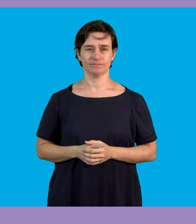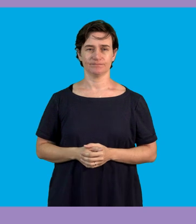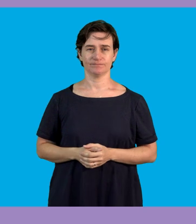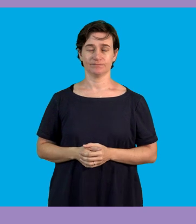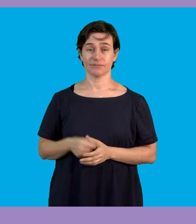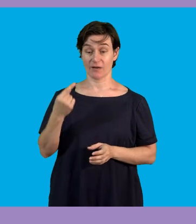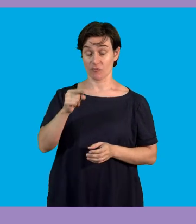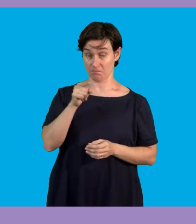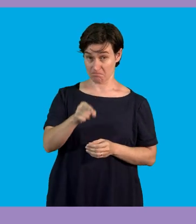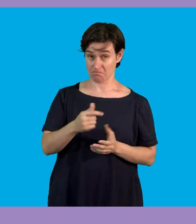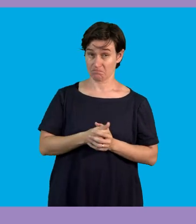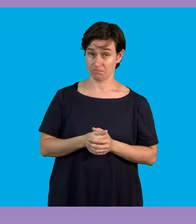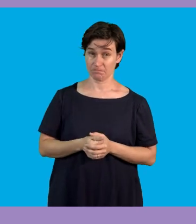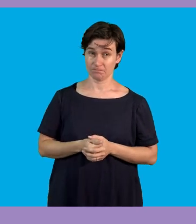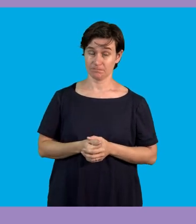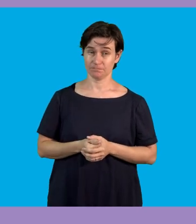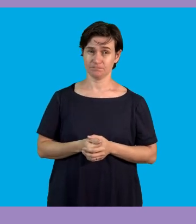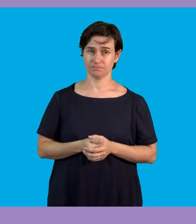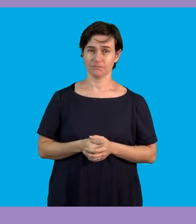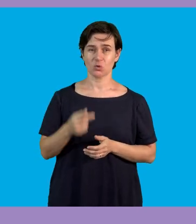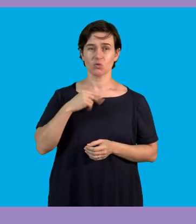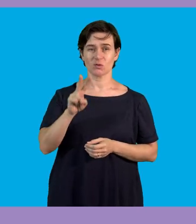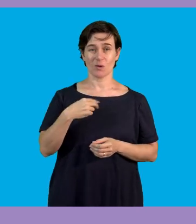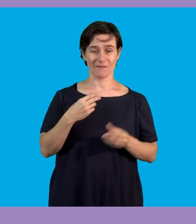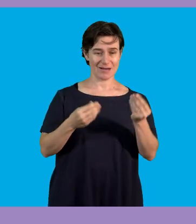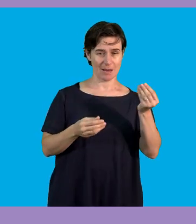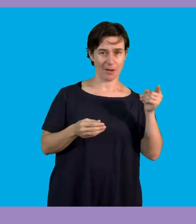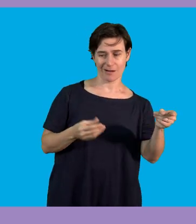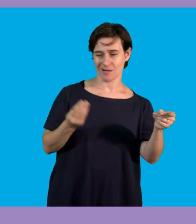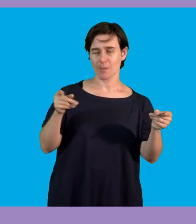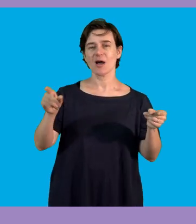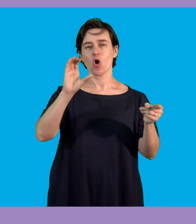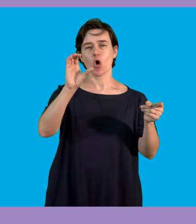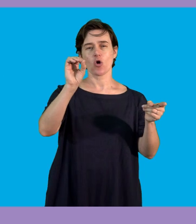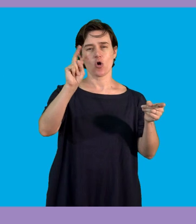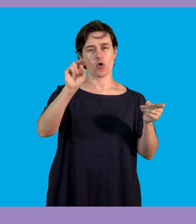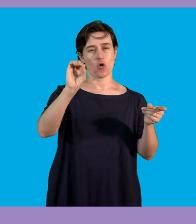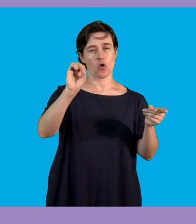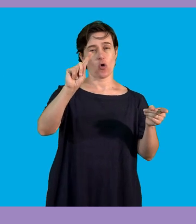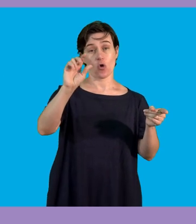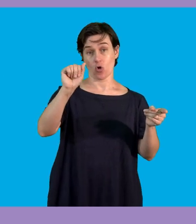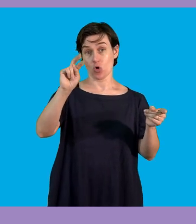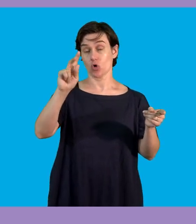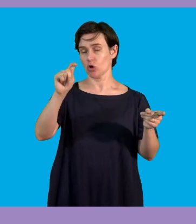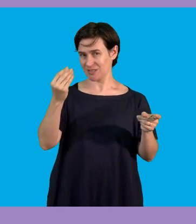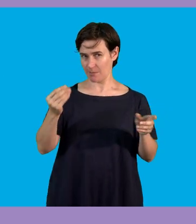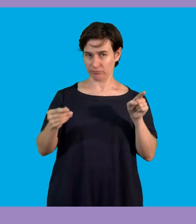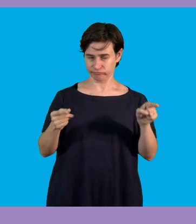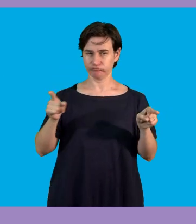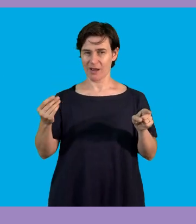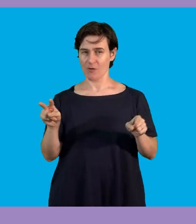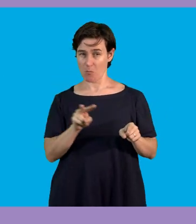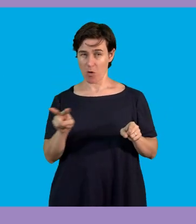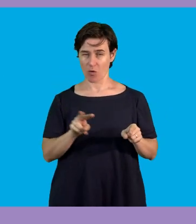And then from that equation, you realize that we have constants on both sides. We start with the constants, and then we move to